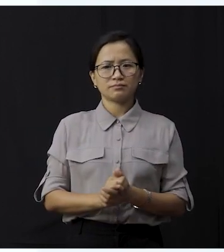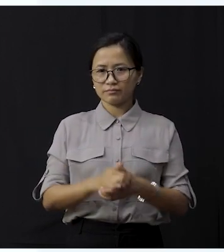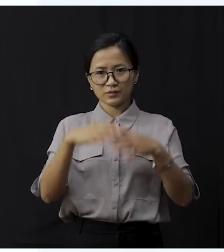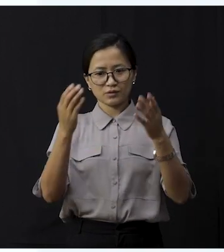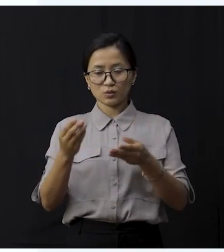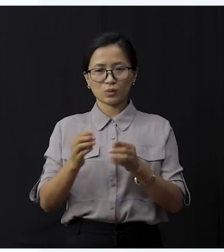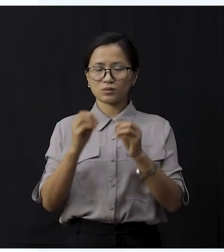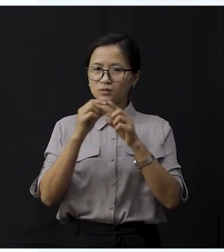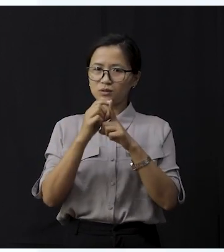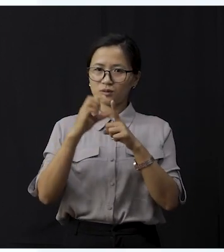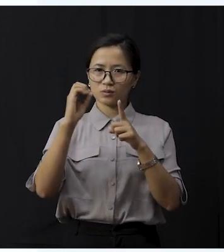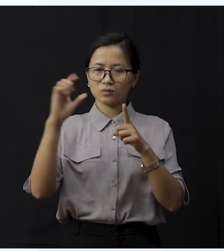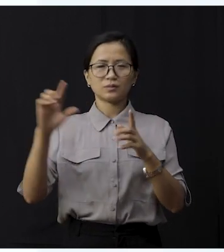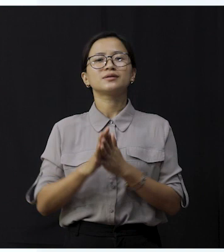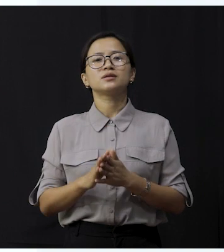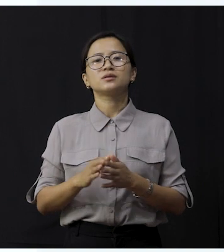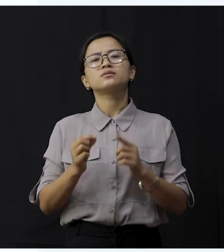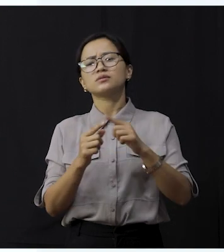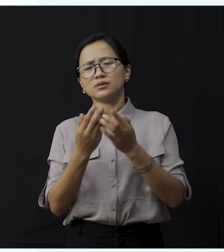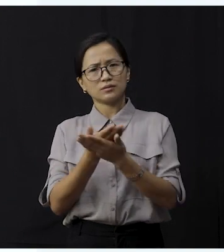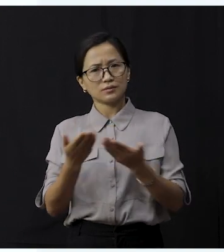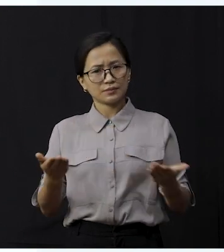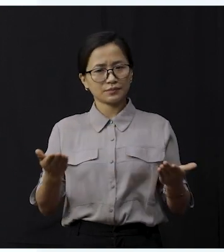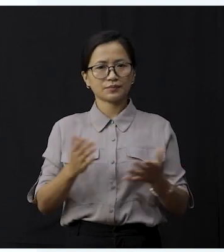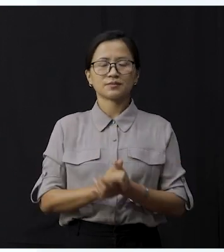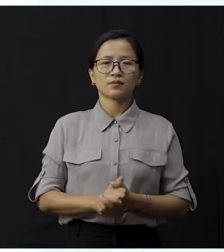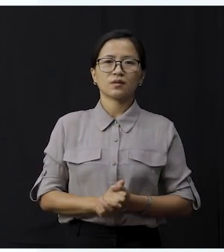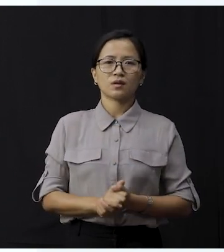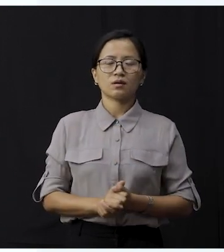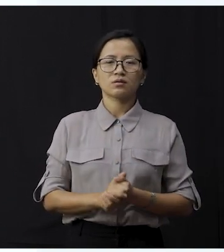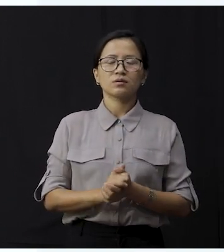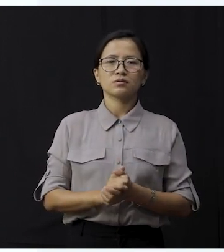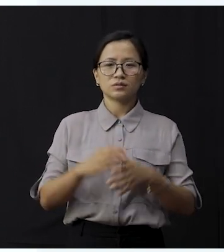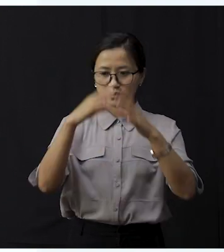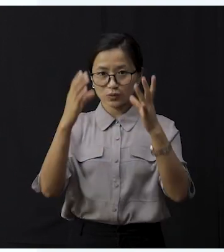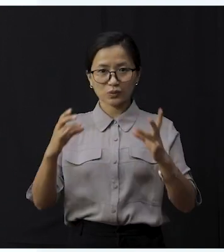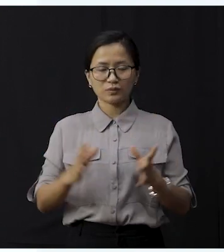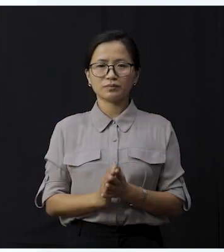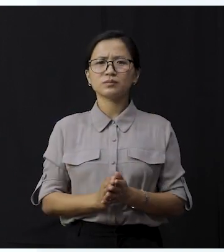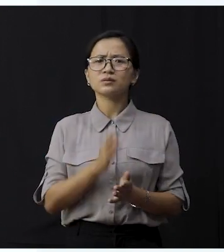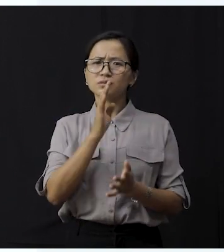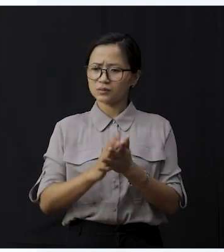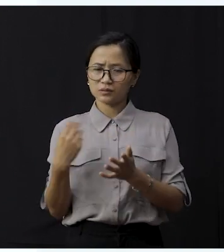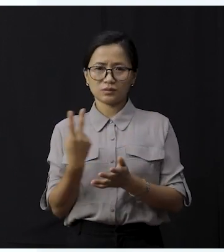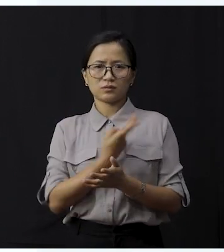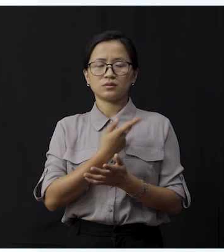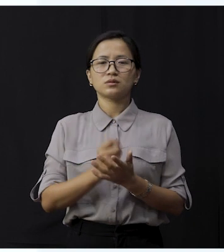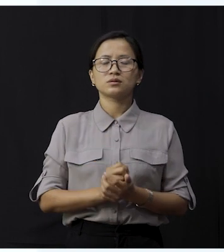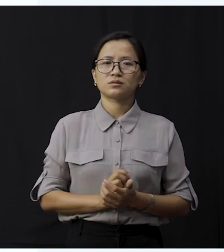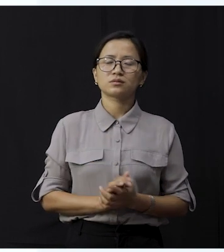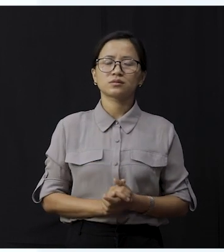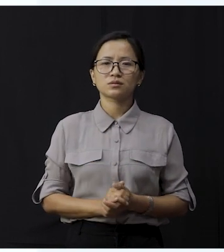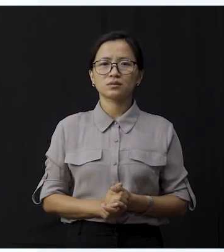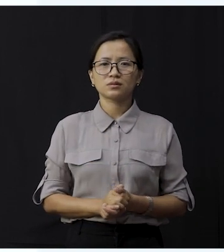doll. Yes or no? It is a doll. And it is a things. And these dolls belongs to us. Yes or no? It belongs